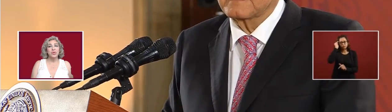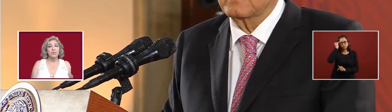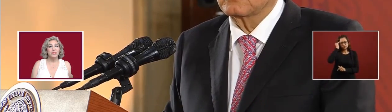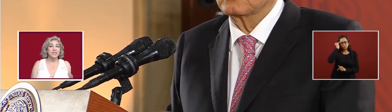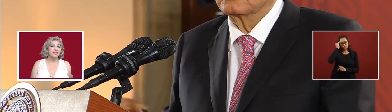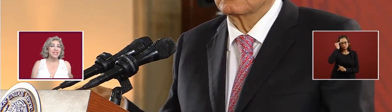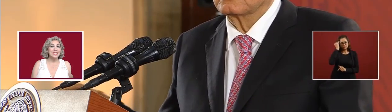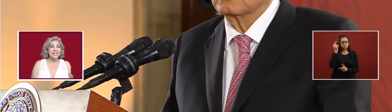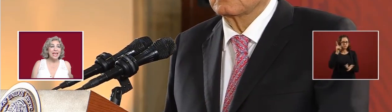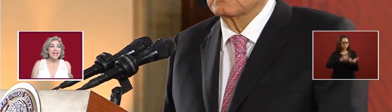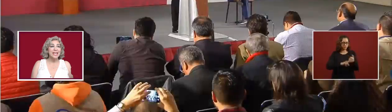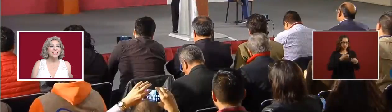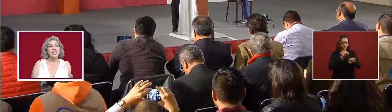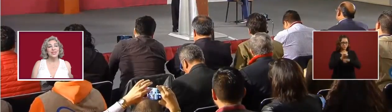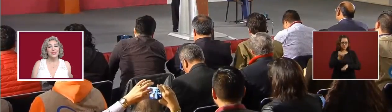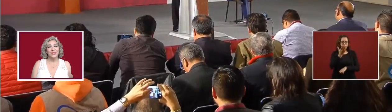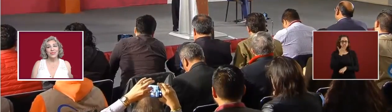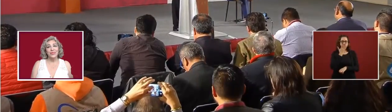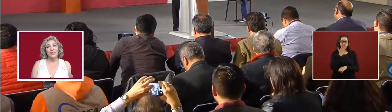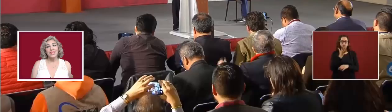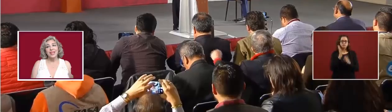groups of the state.